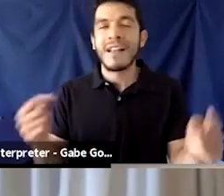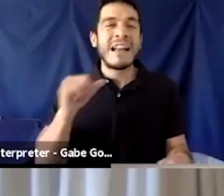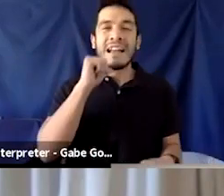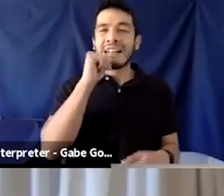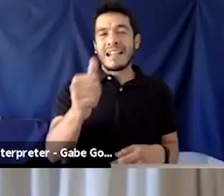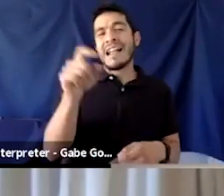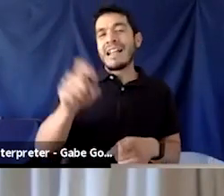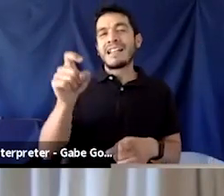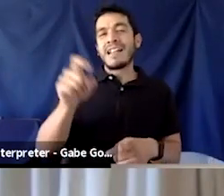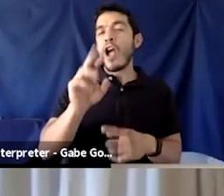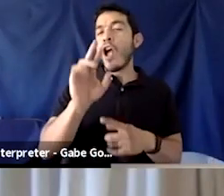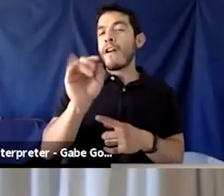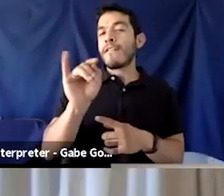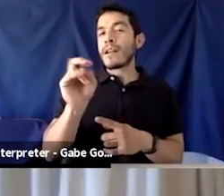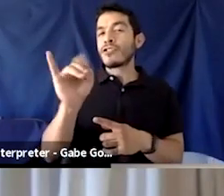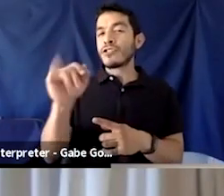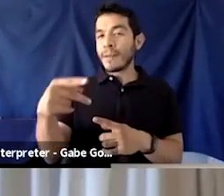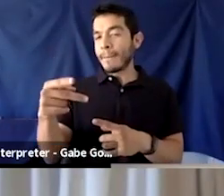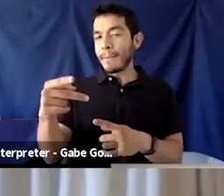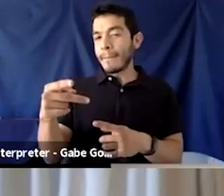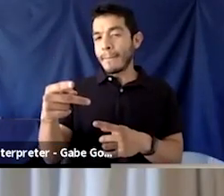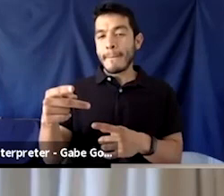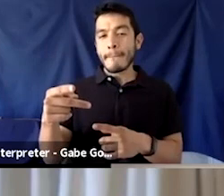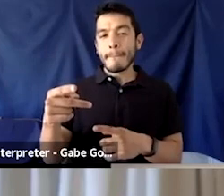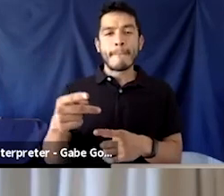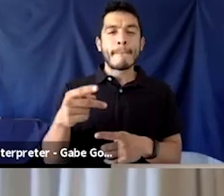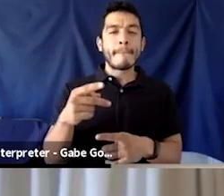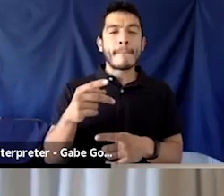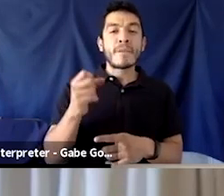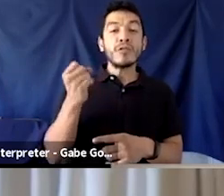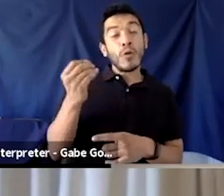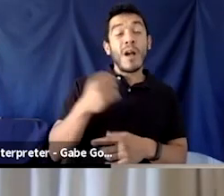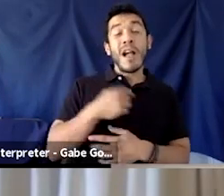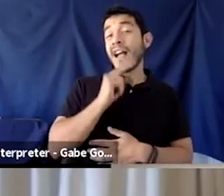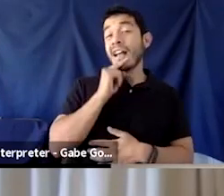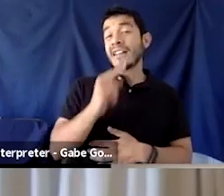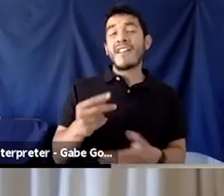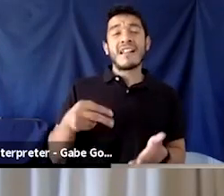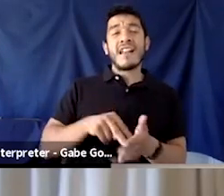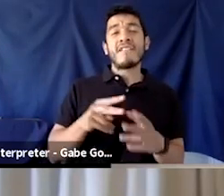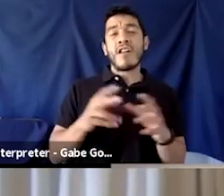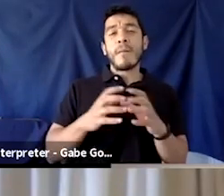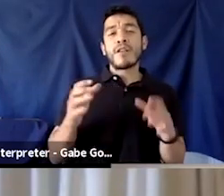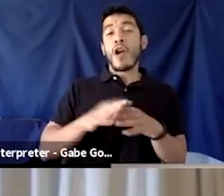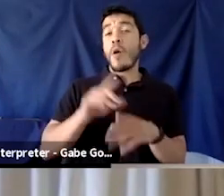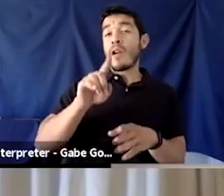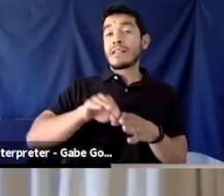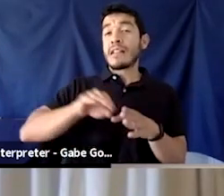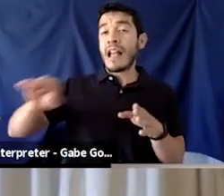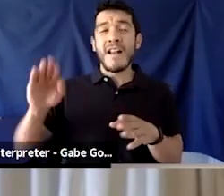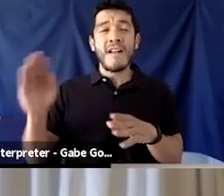craftsmanship, and so I definitely stand very much on one side of